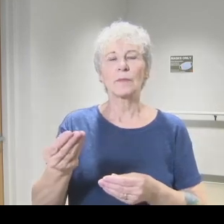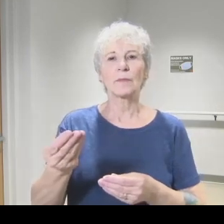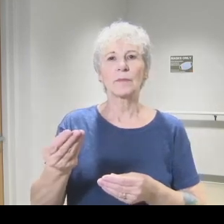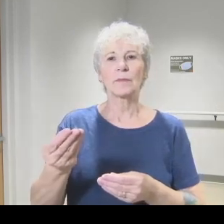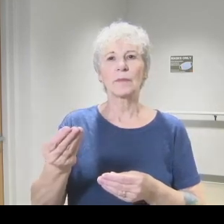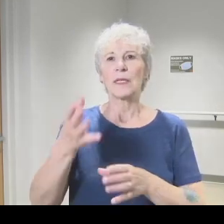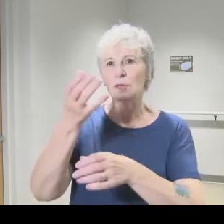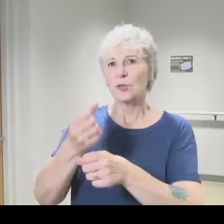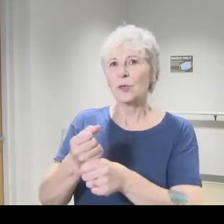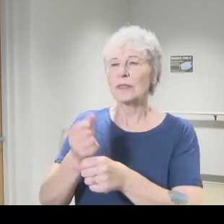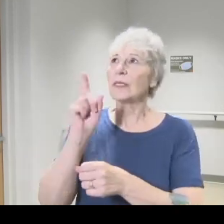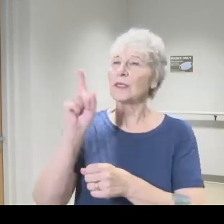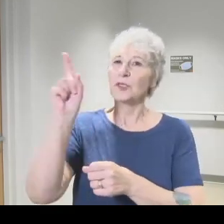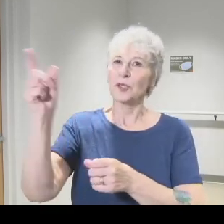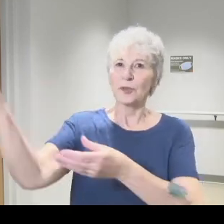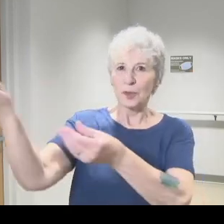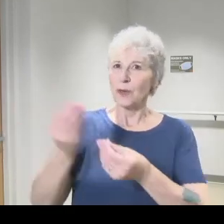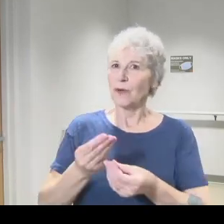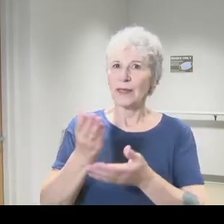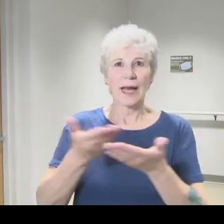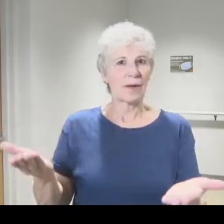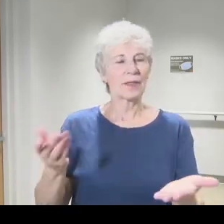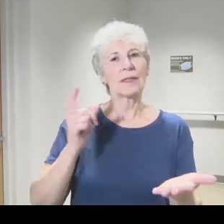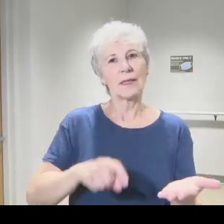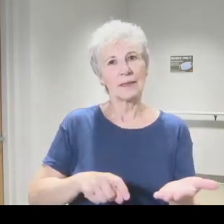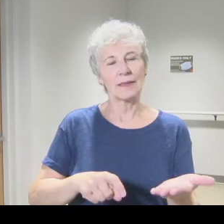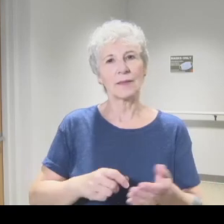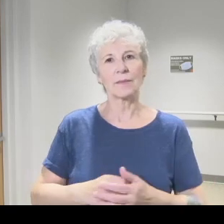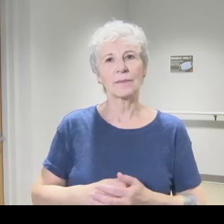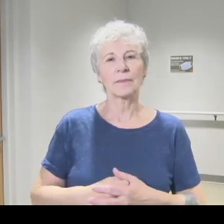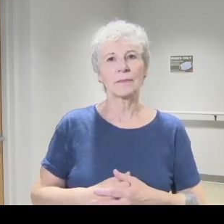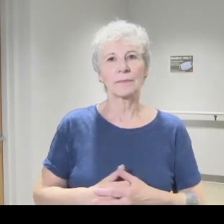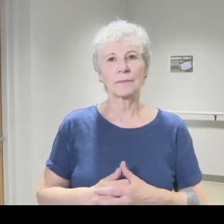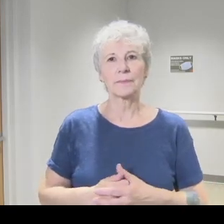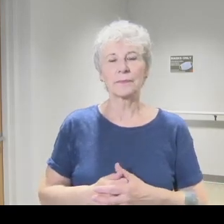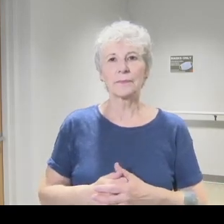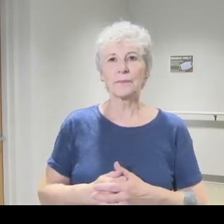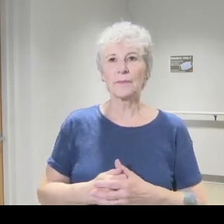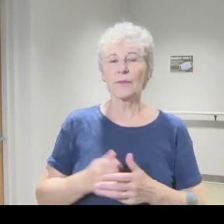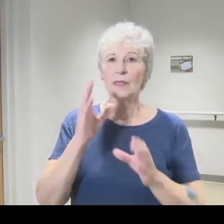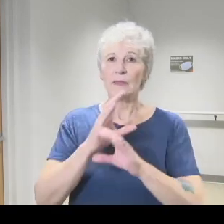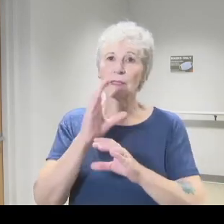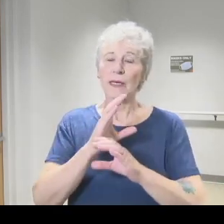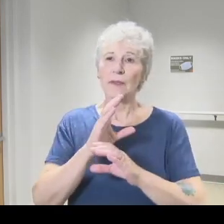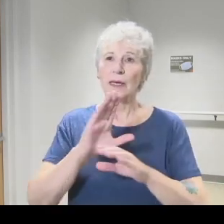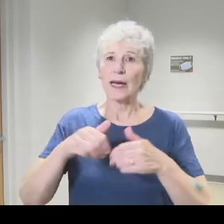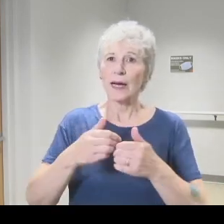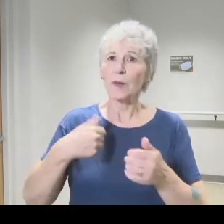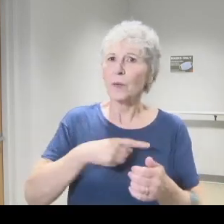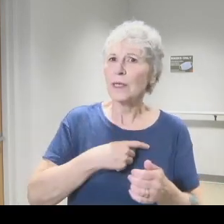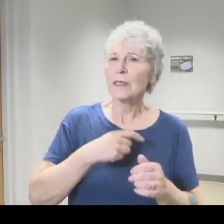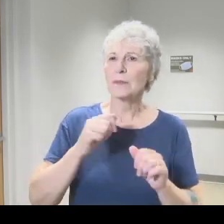just trust in you to provide for everything, Lord, and that we would seek out how we can be your hands and feet as